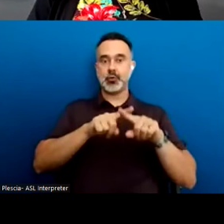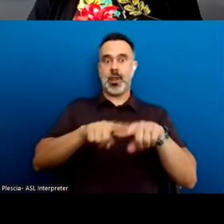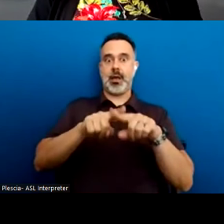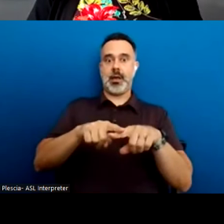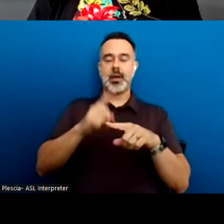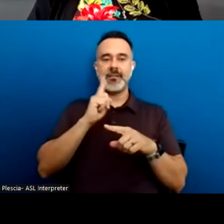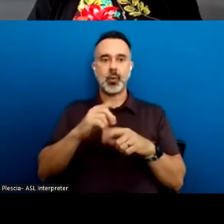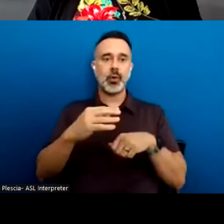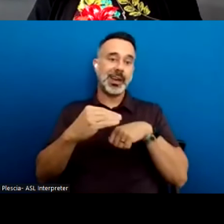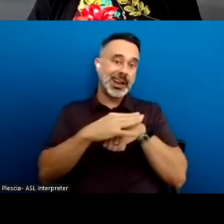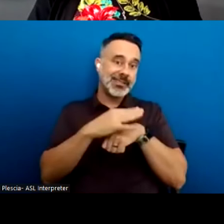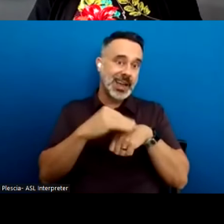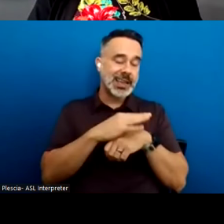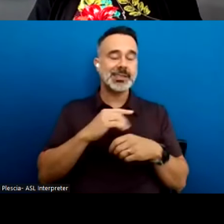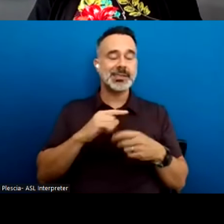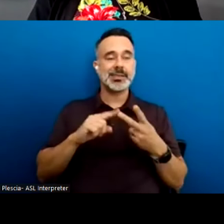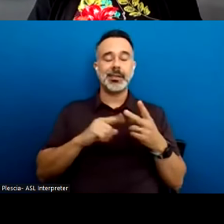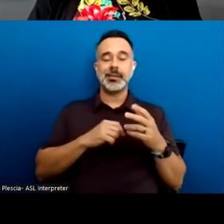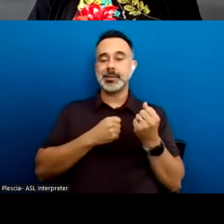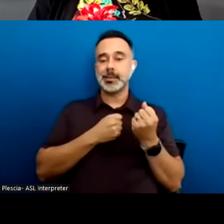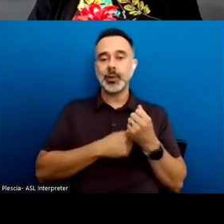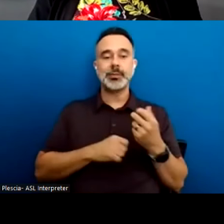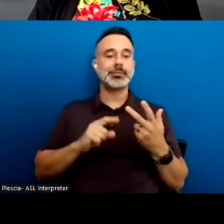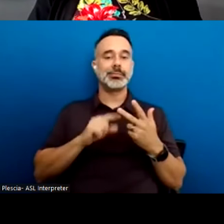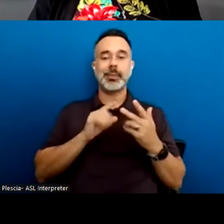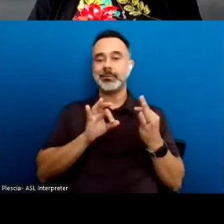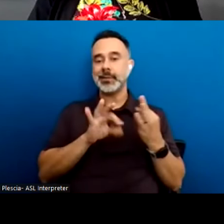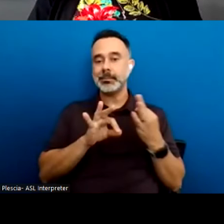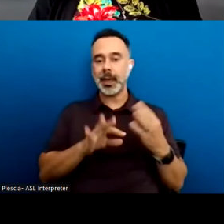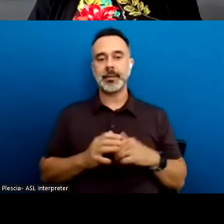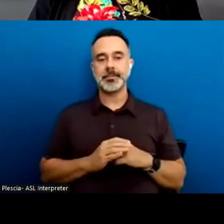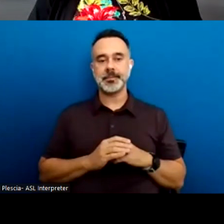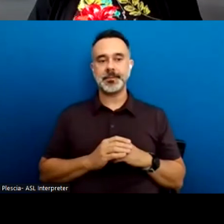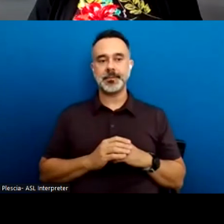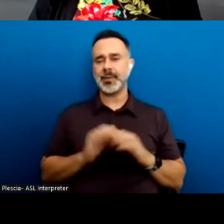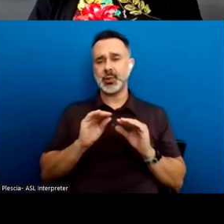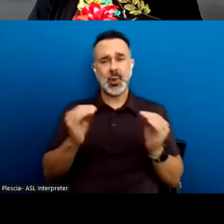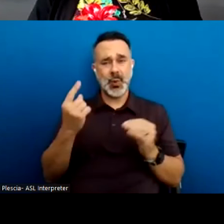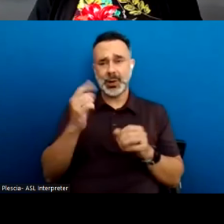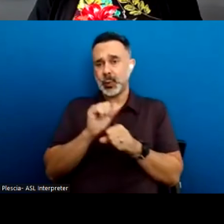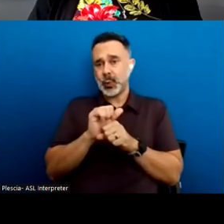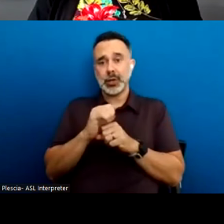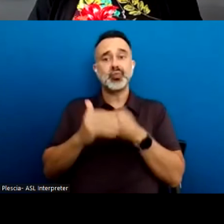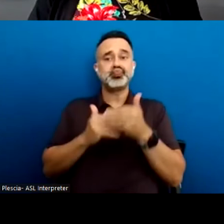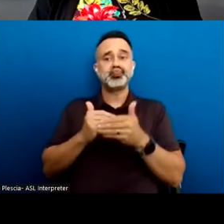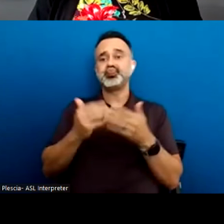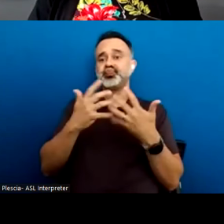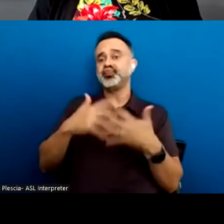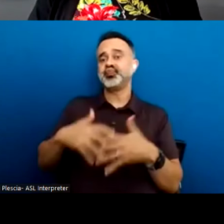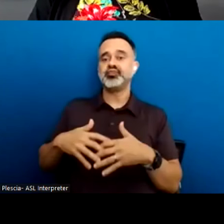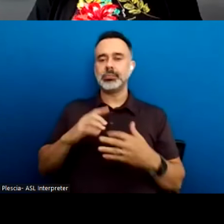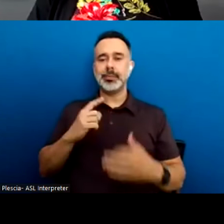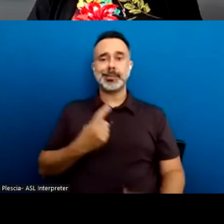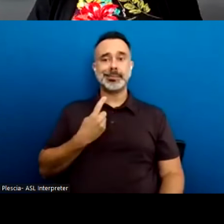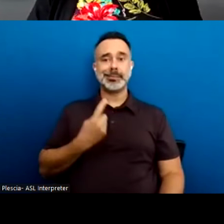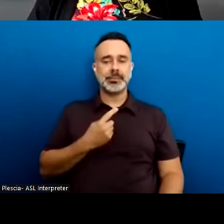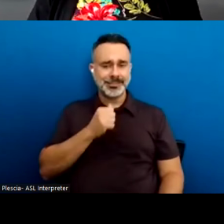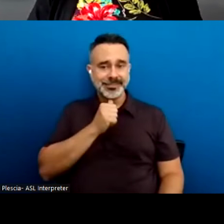job-related advice, support, and feedback. Nobody works well in a silo. So part of discovery